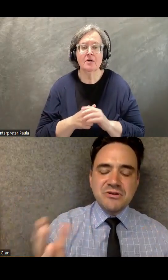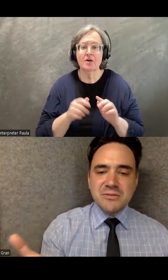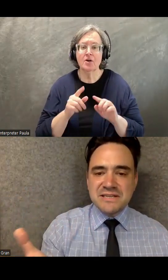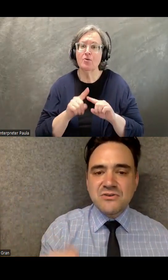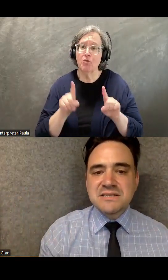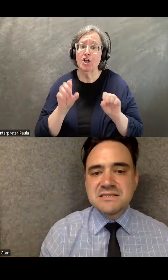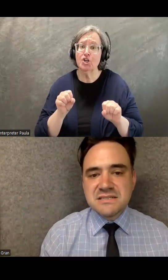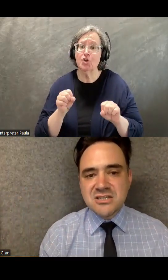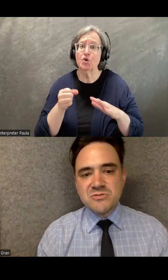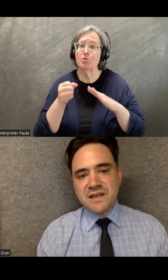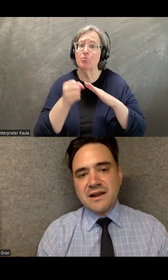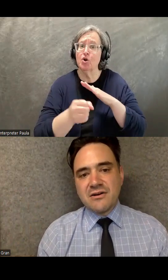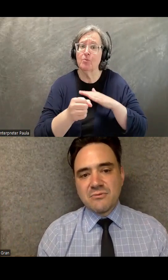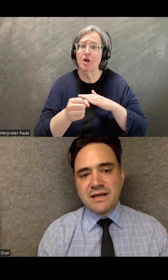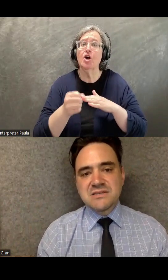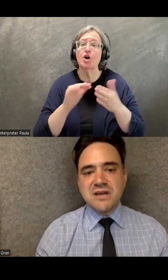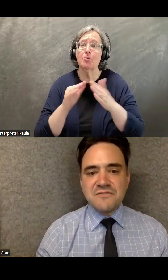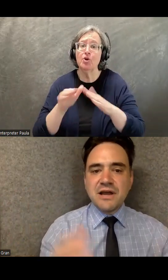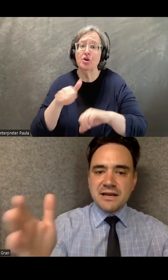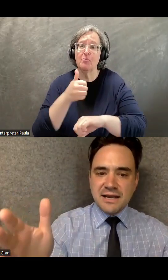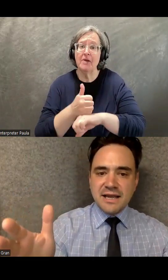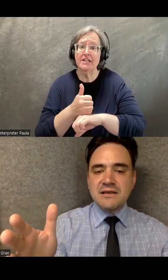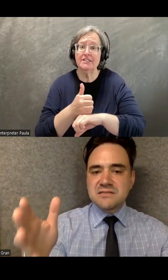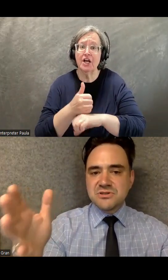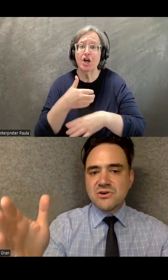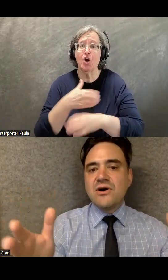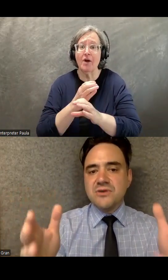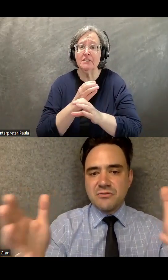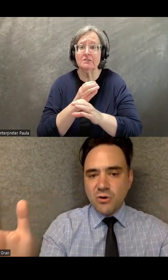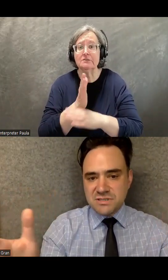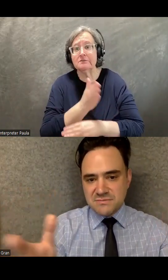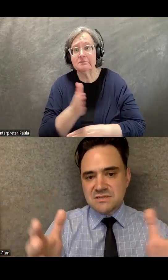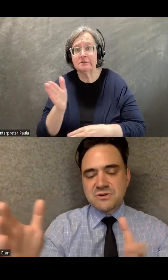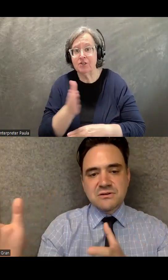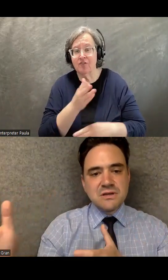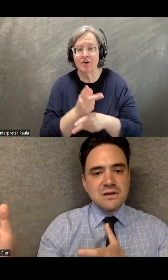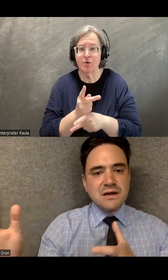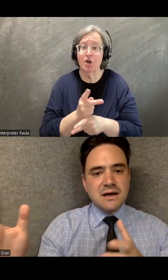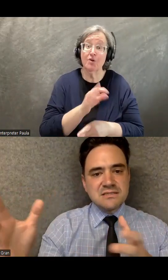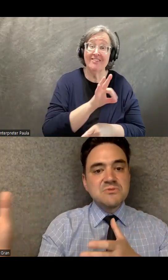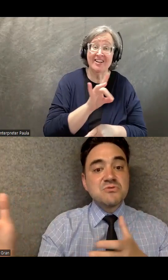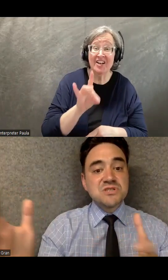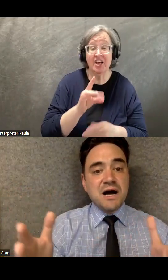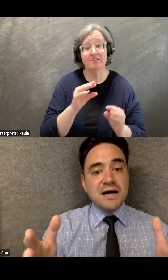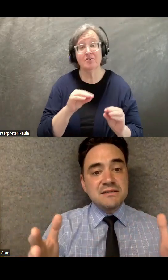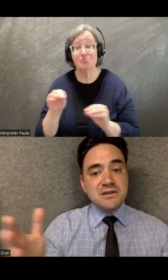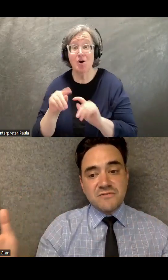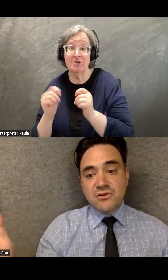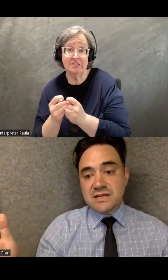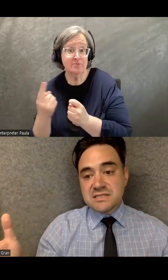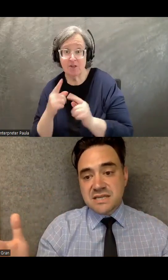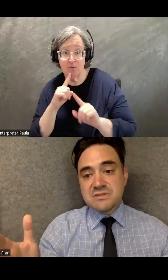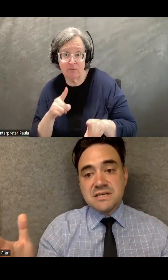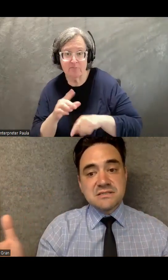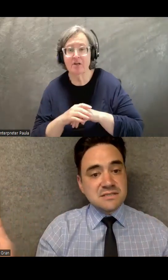that community-based crisis continuum of care, right? So you have your 988, someone to call, you have your mobile team, someone to respond, and then you have